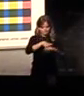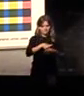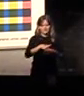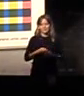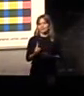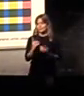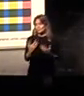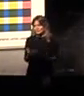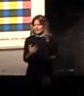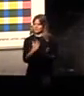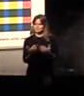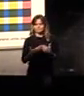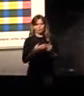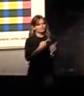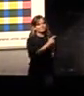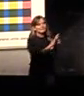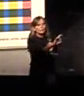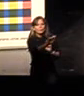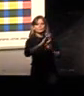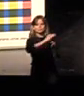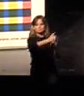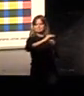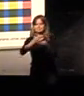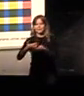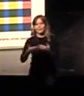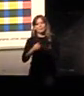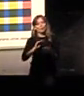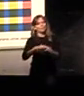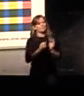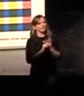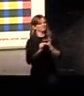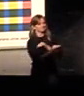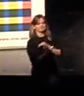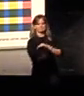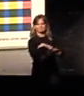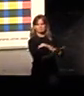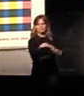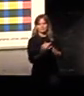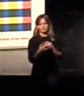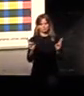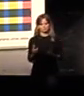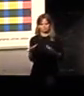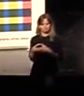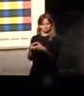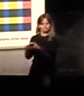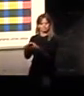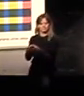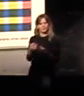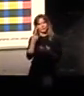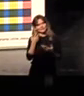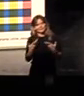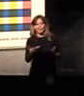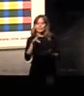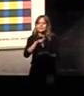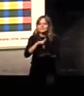site of explosion and more and more of x poosje more and more i see how it is and the urban way of